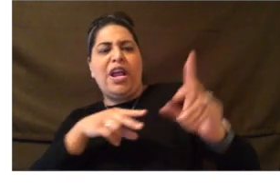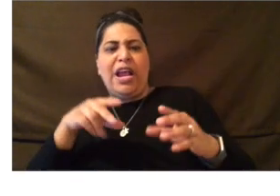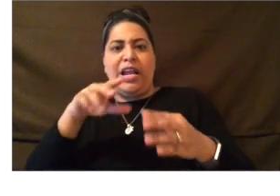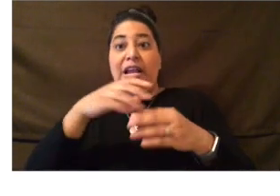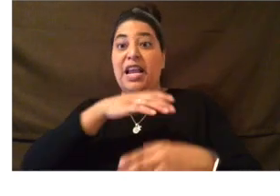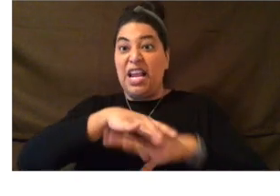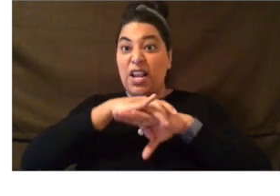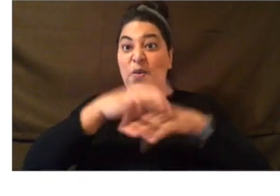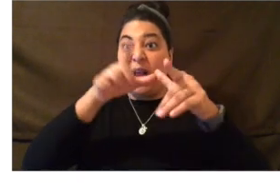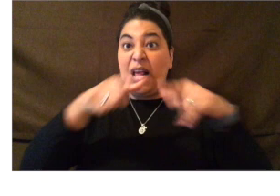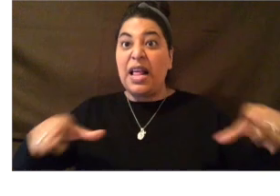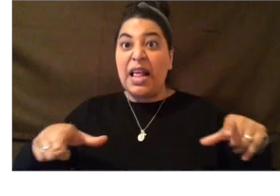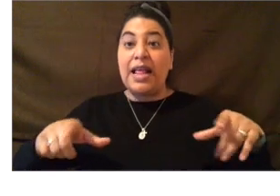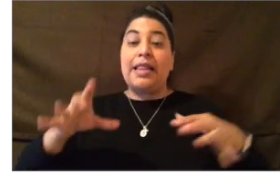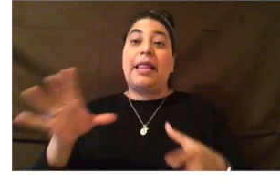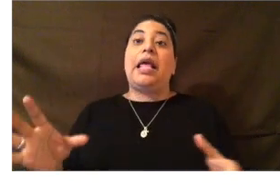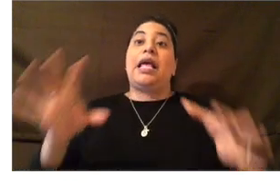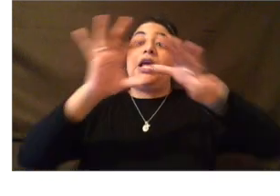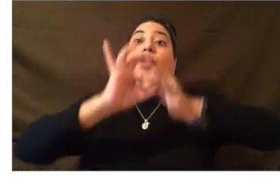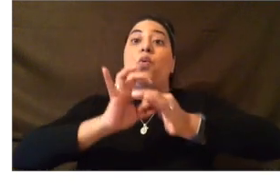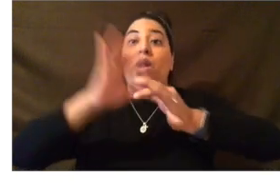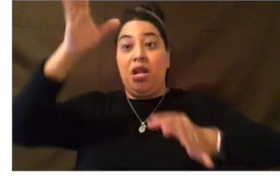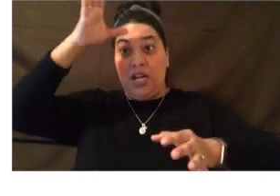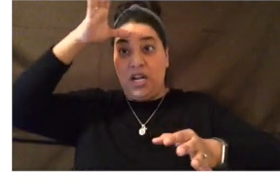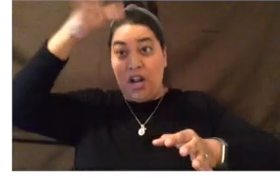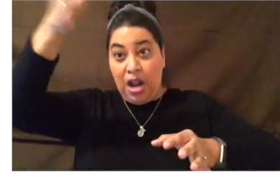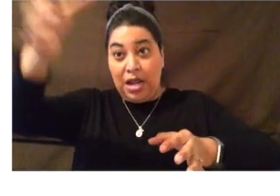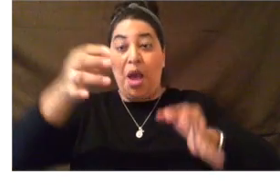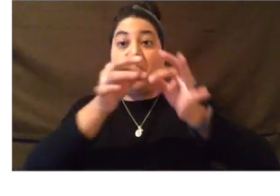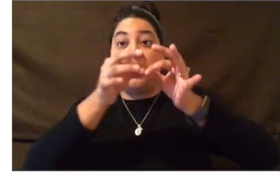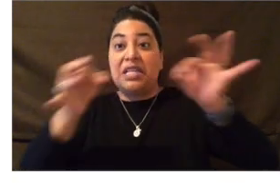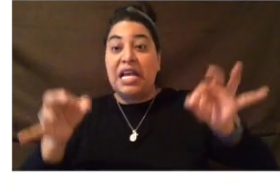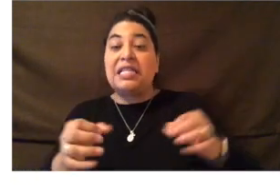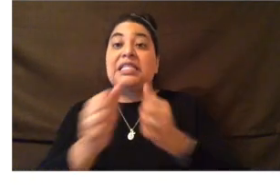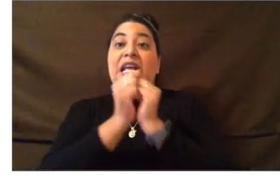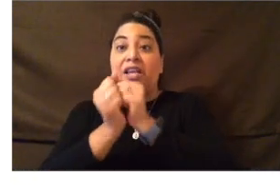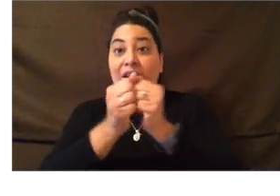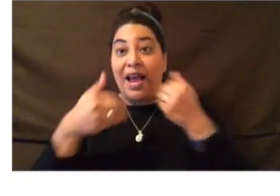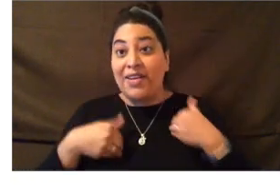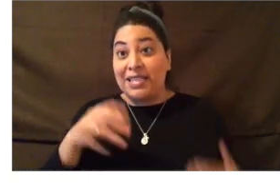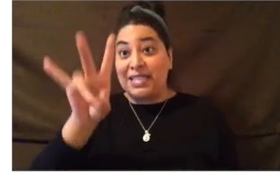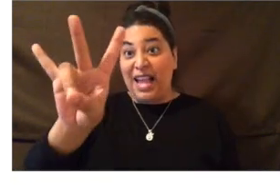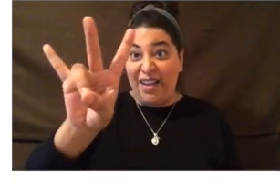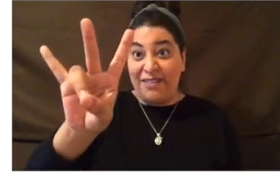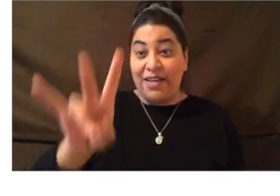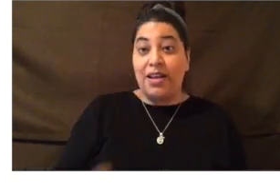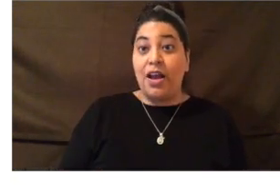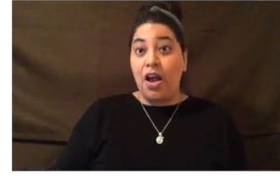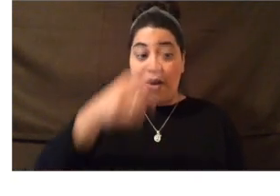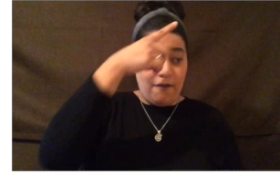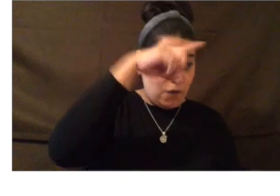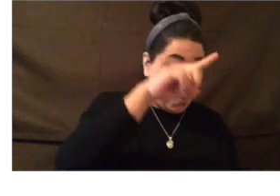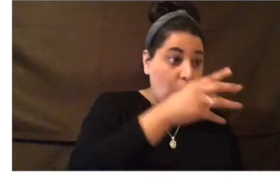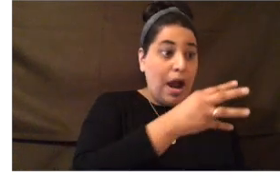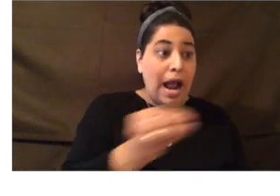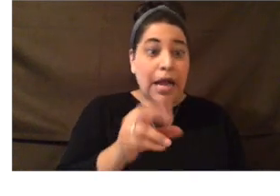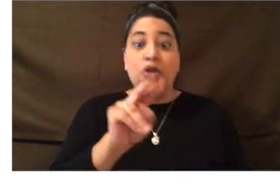superheroes of the English language. They are used to join things together, and there are 7 of